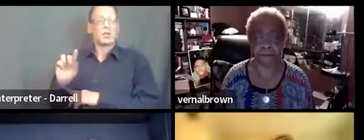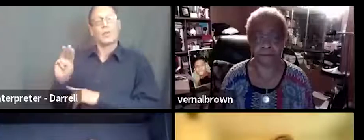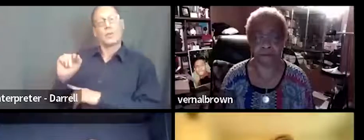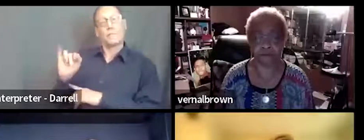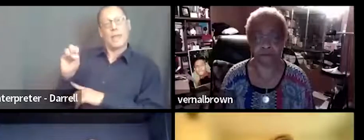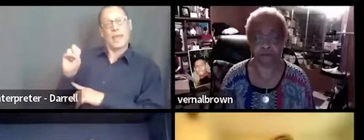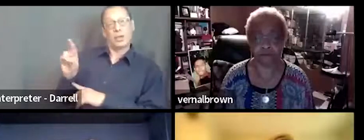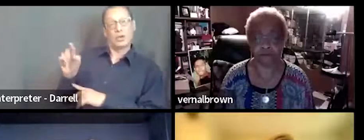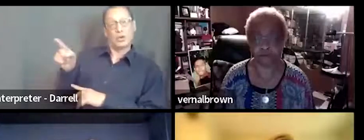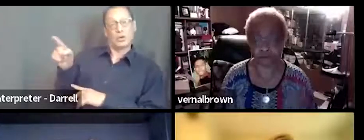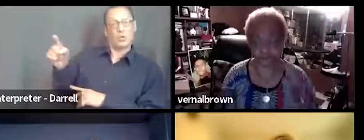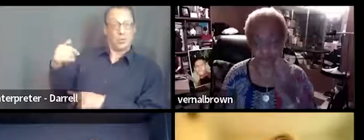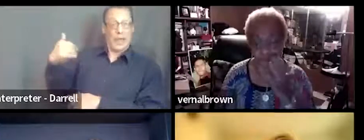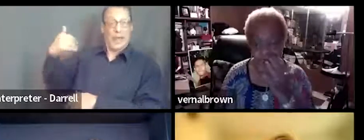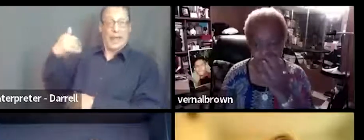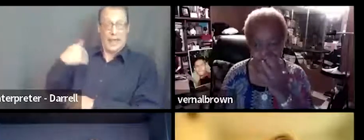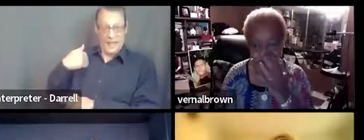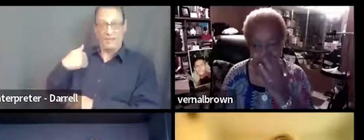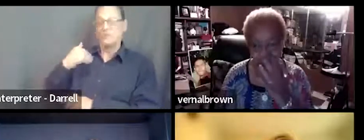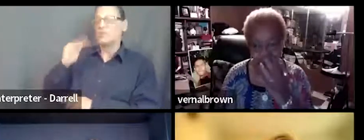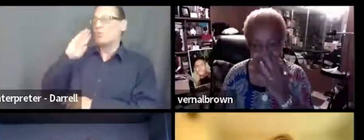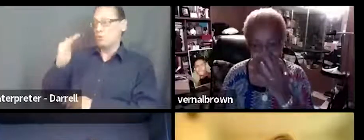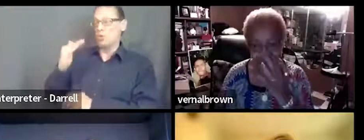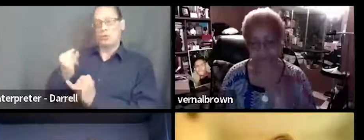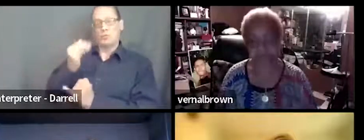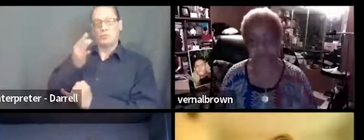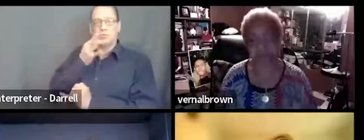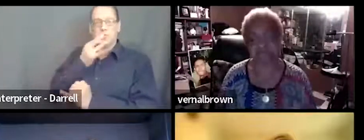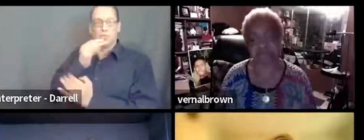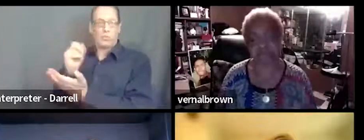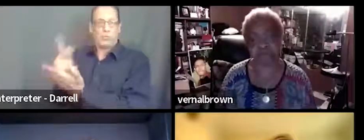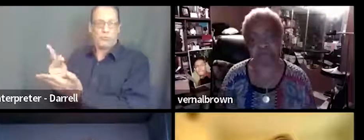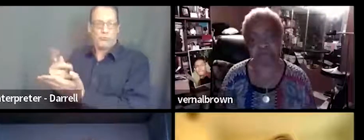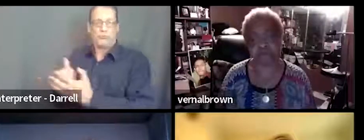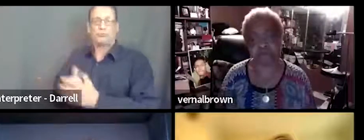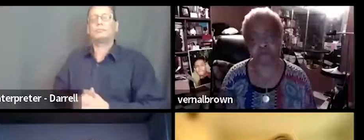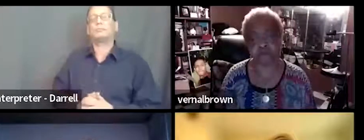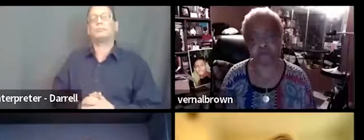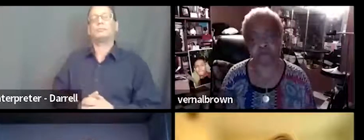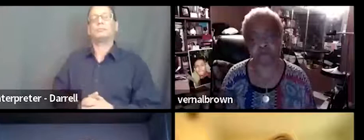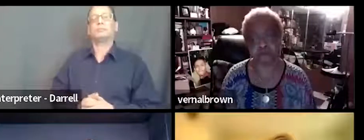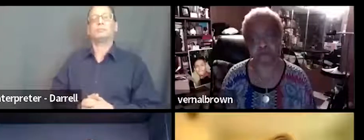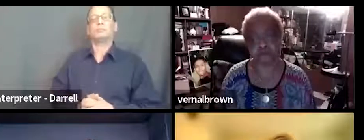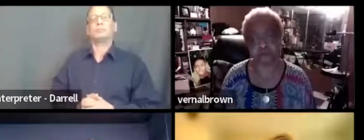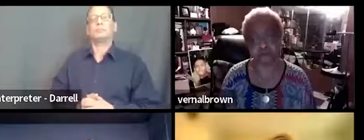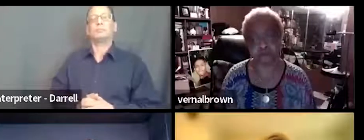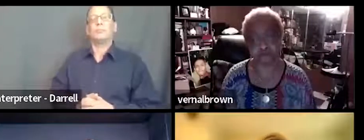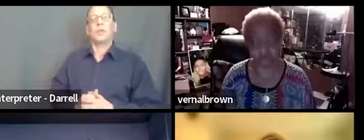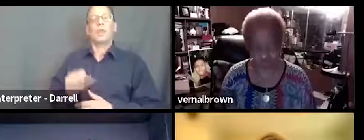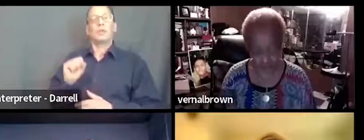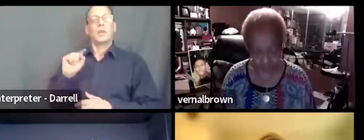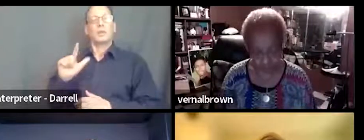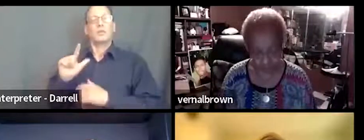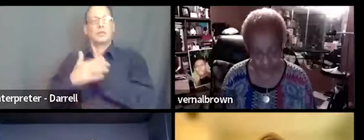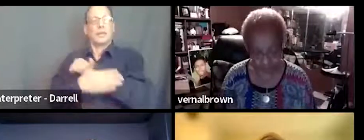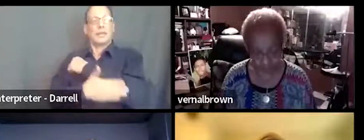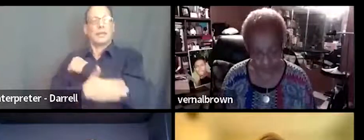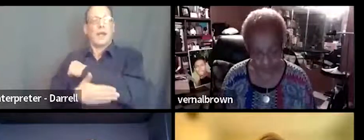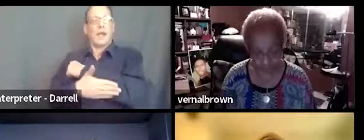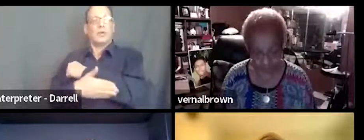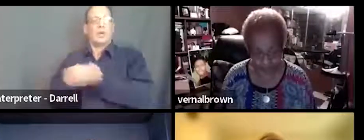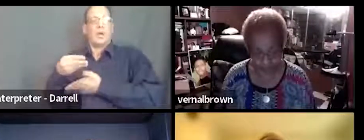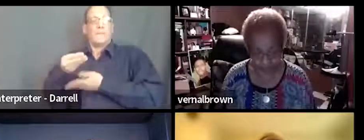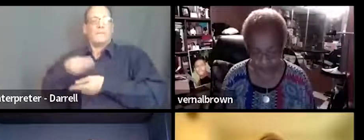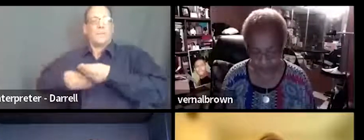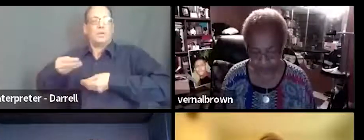for final approval. I expect that very shortly. We are moving through the St. Louis County budget